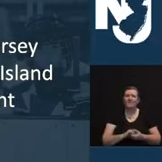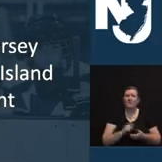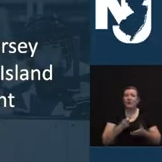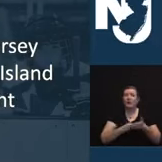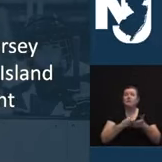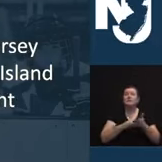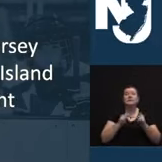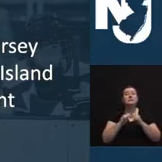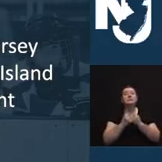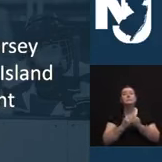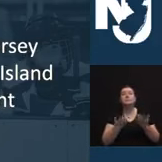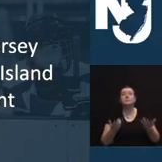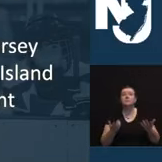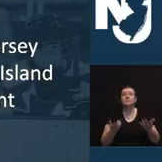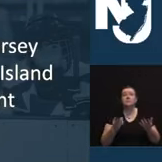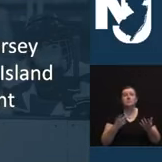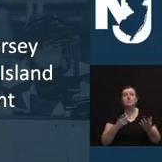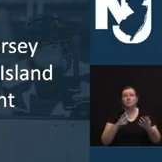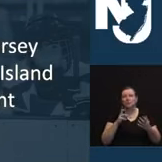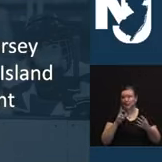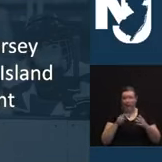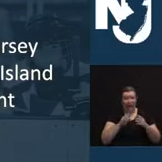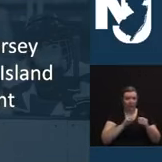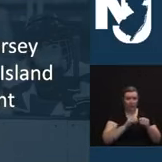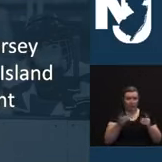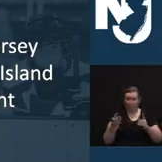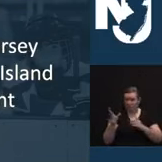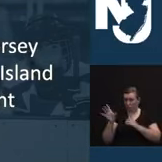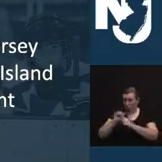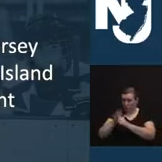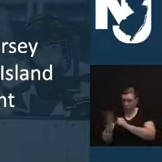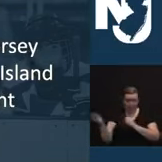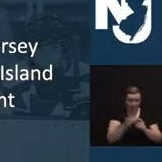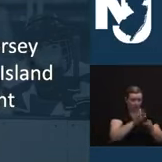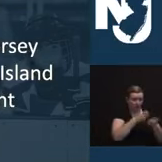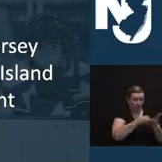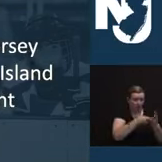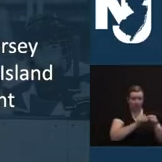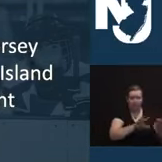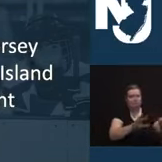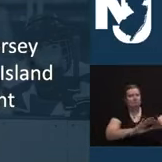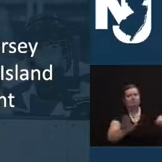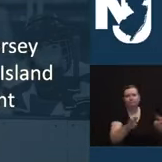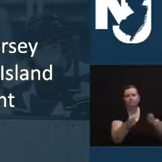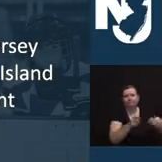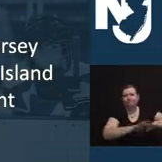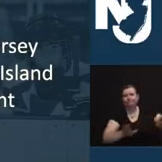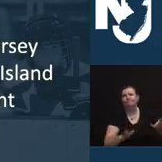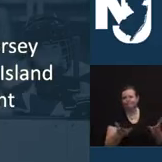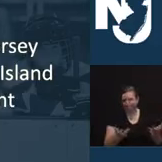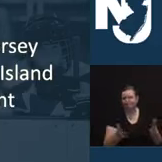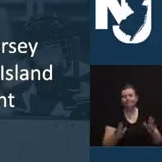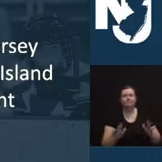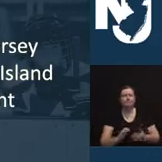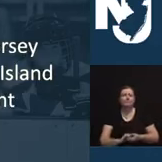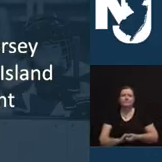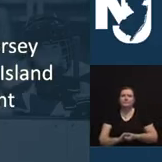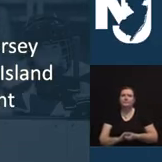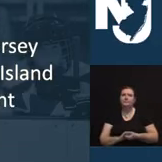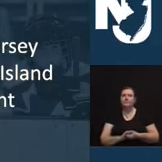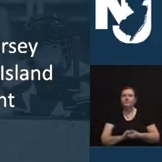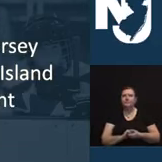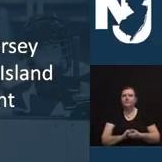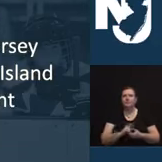across our region, this is an important step to mitigate further community spread and protect public health. I will continue to work